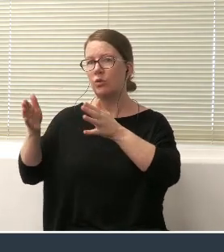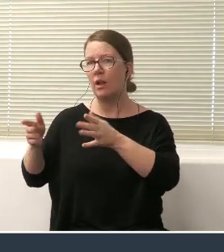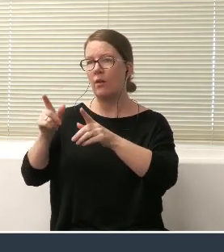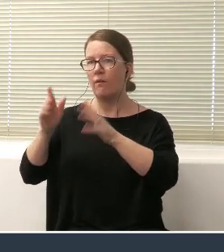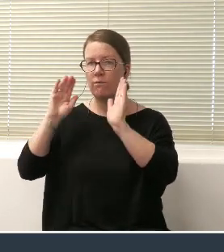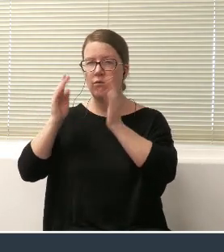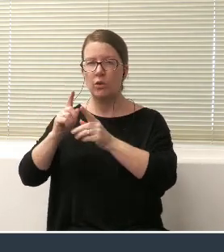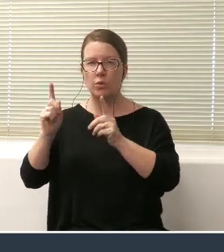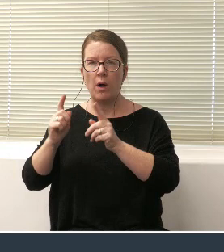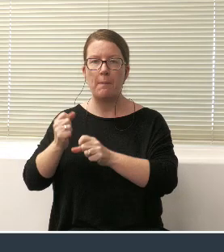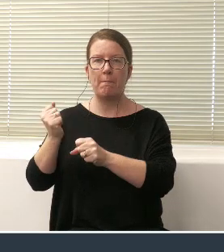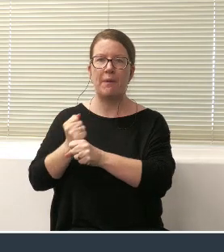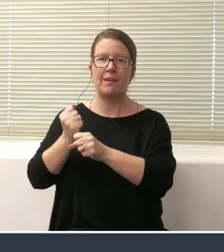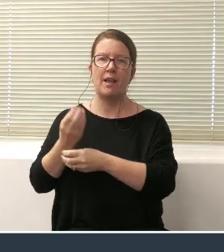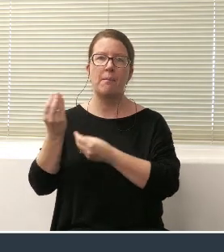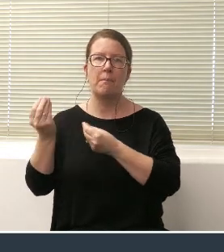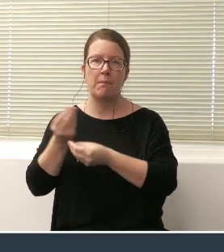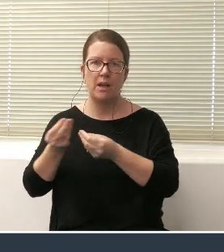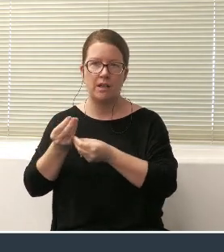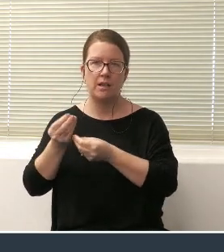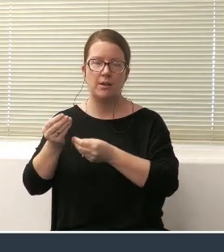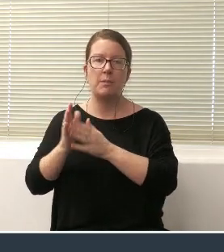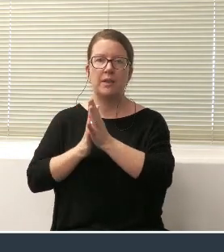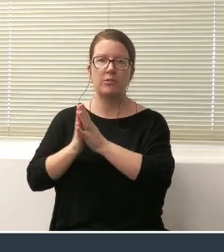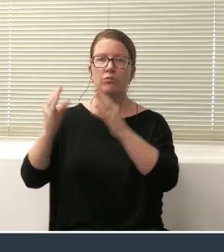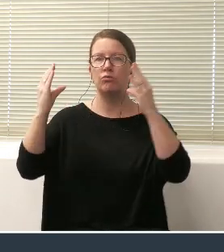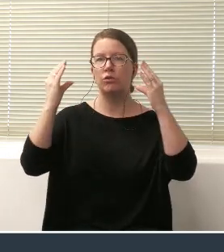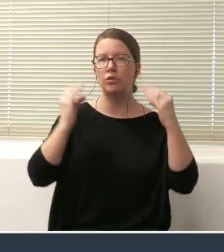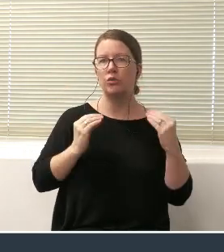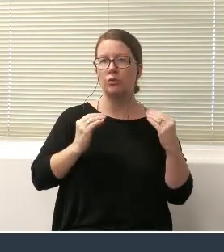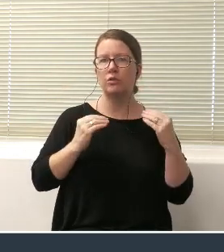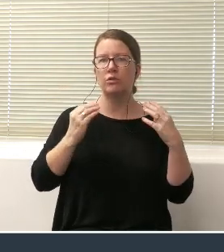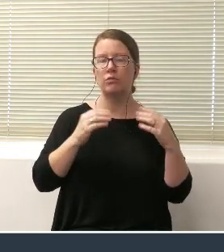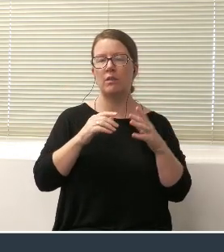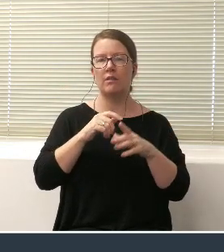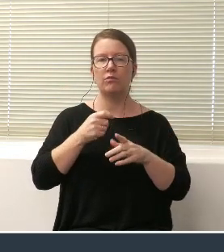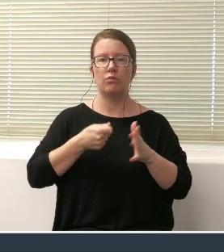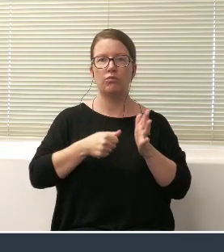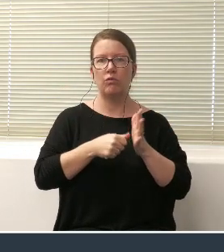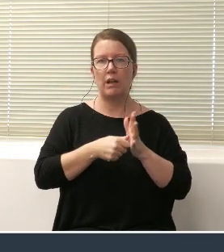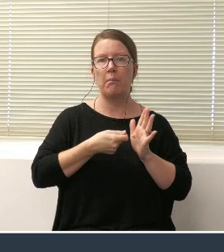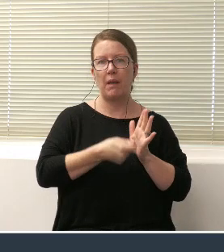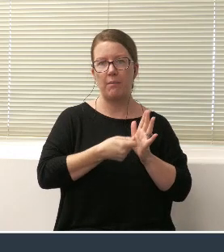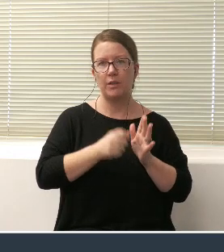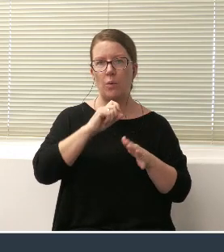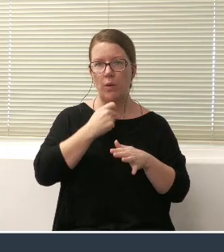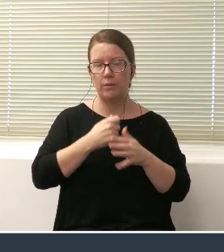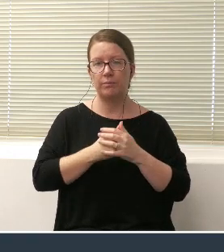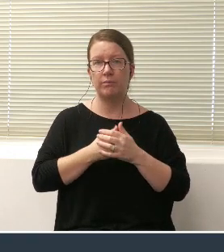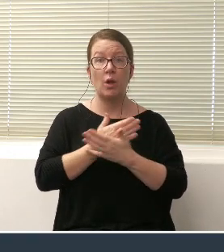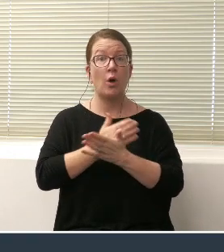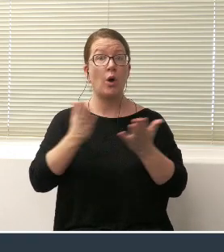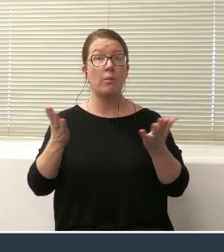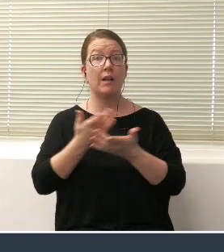for council and reduce the rate burden for the public. Thank you. Thank you, Gary. Open up for any questions